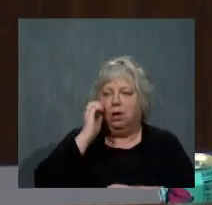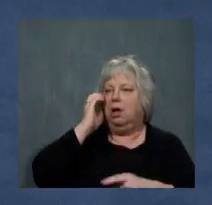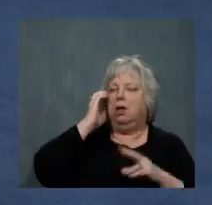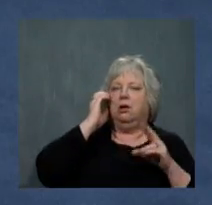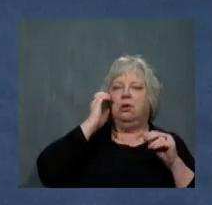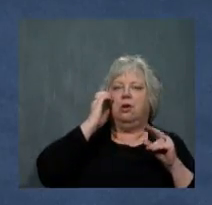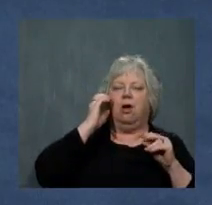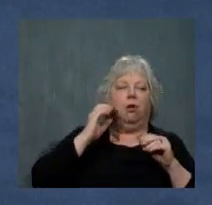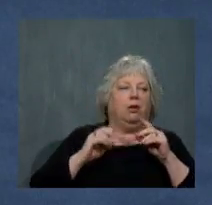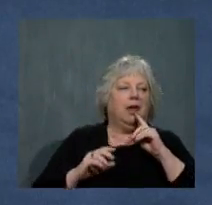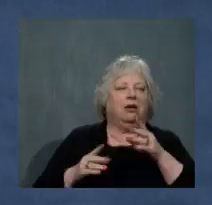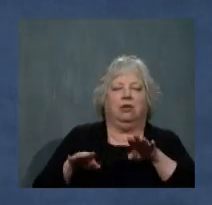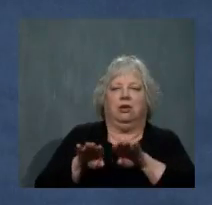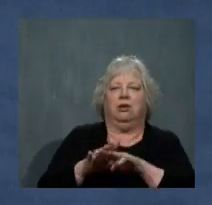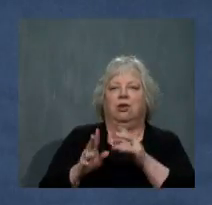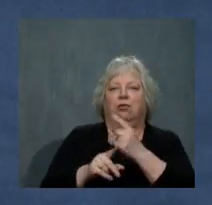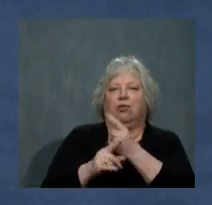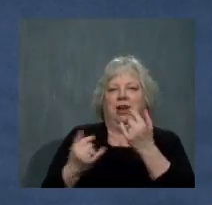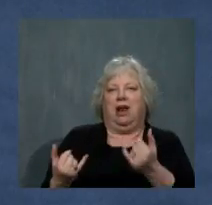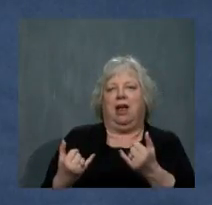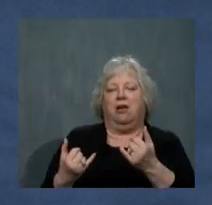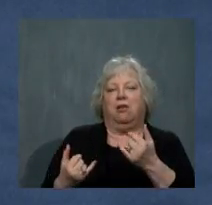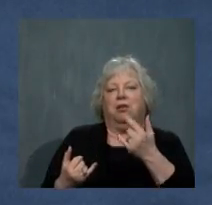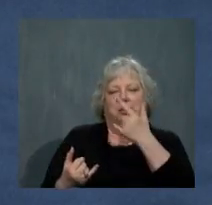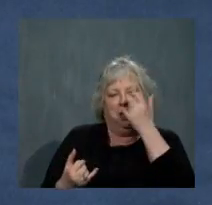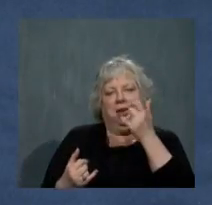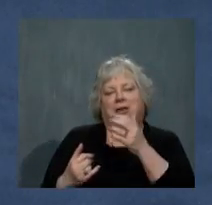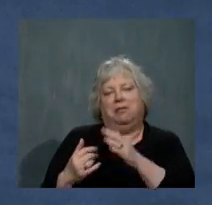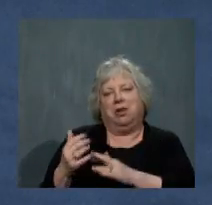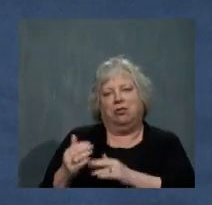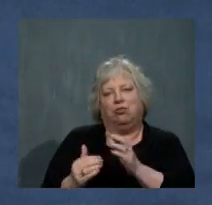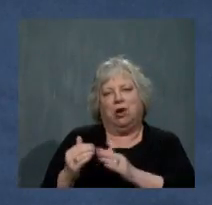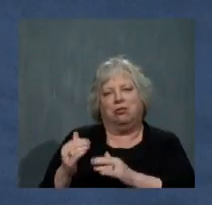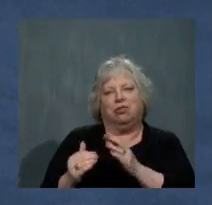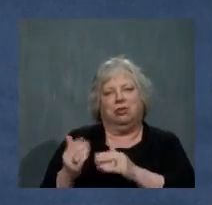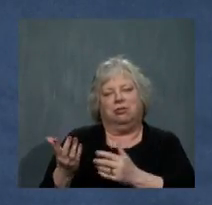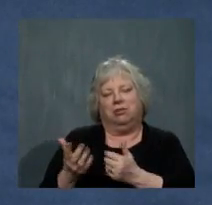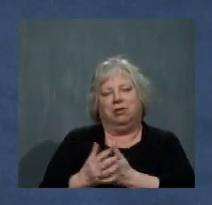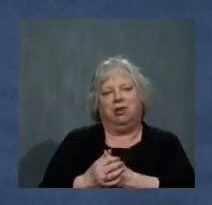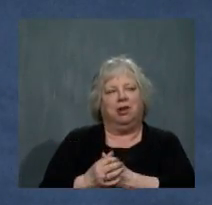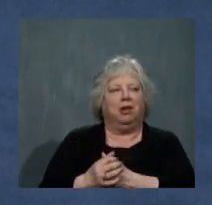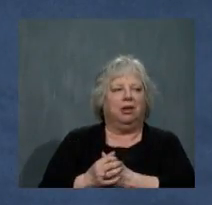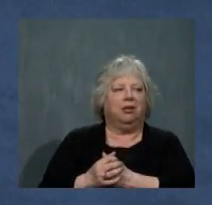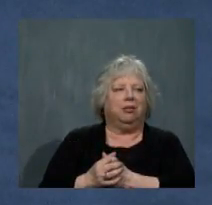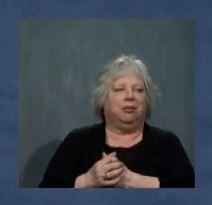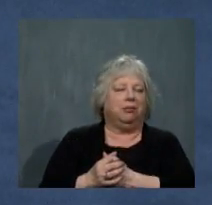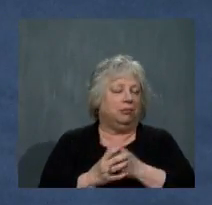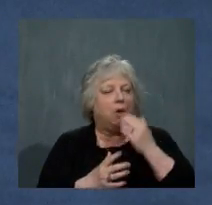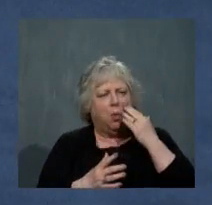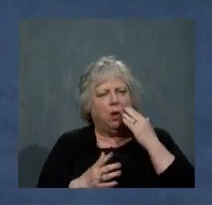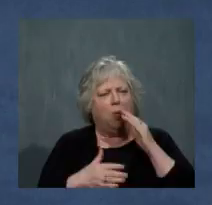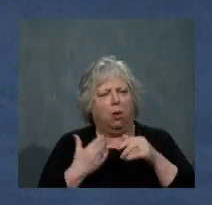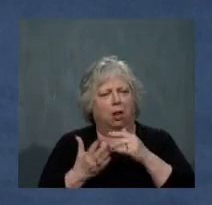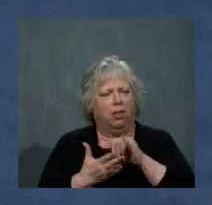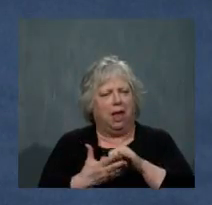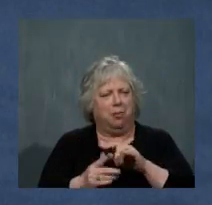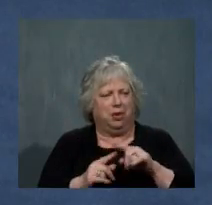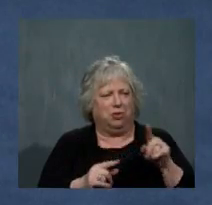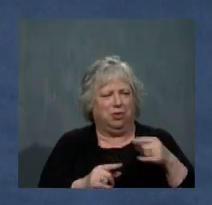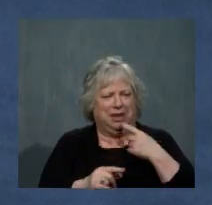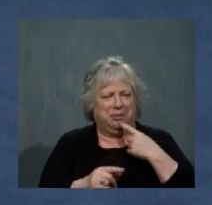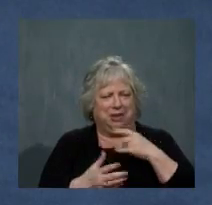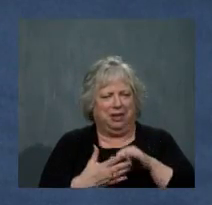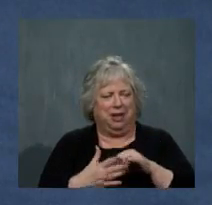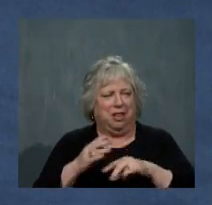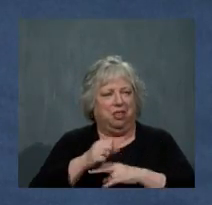about? No, it's actually closed right now. The bridge is closed because of construction. I know all of that, but you keep